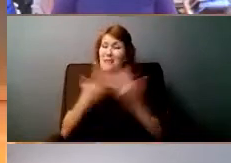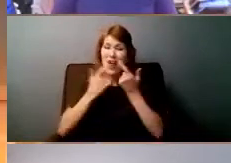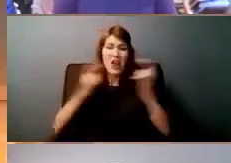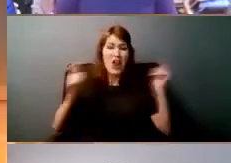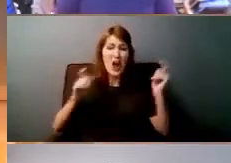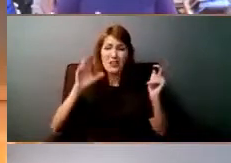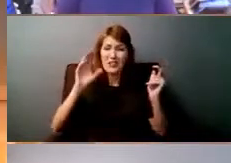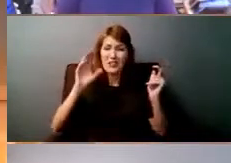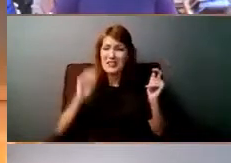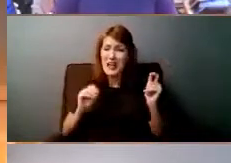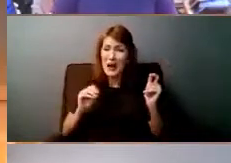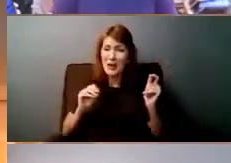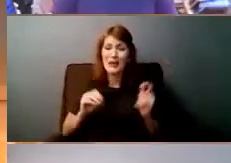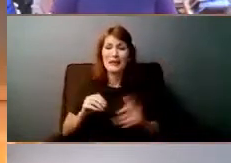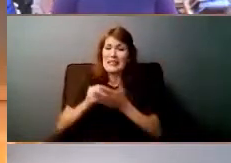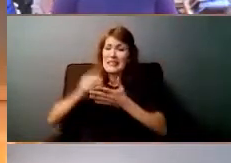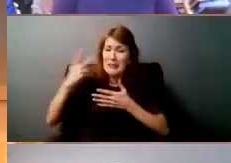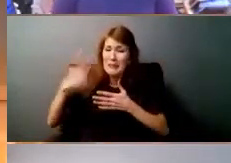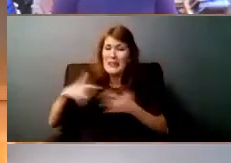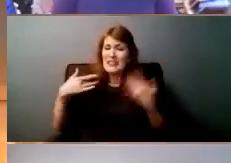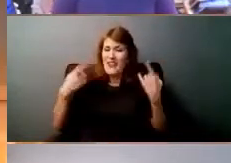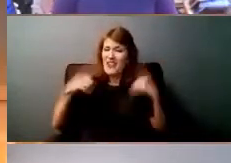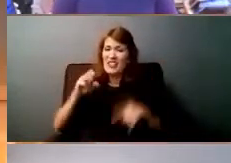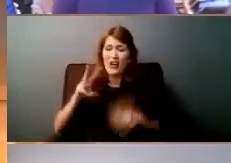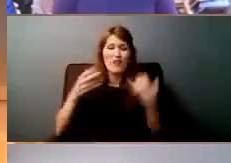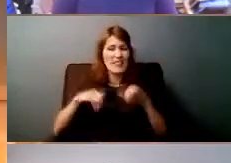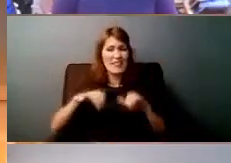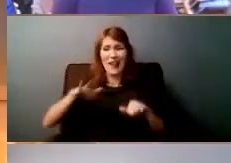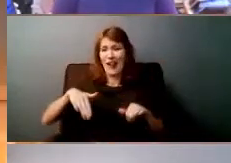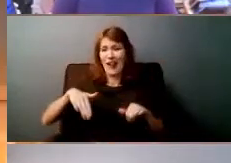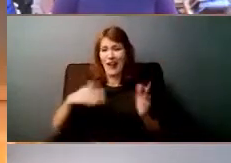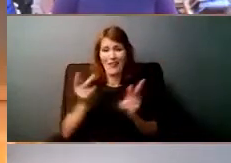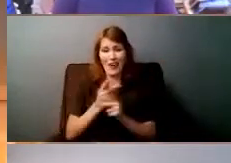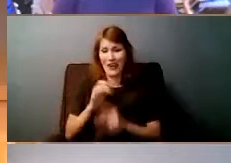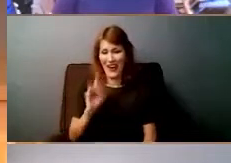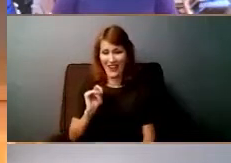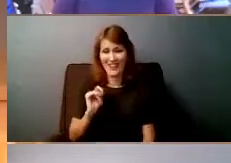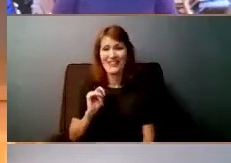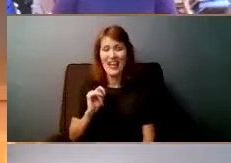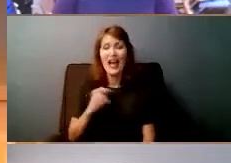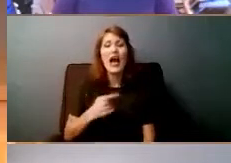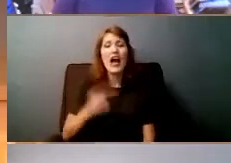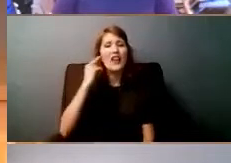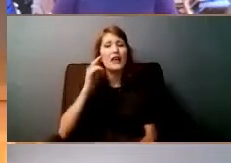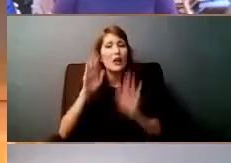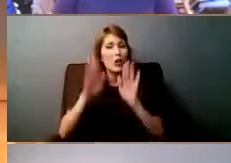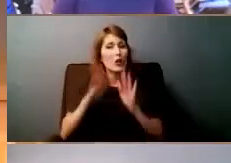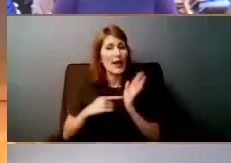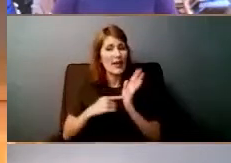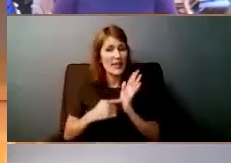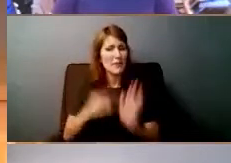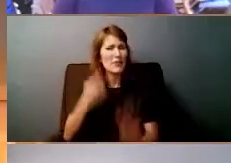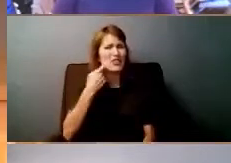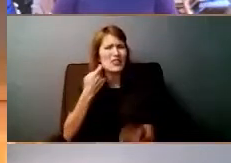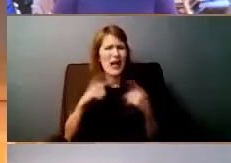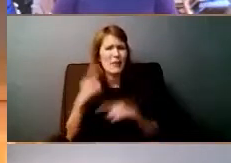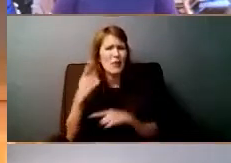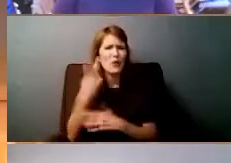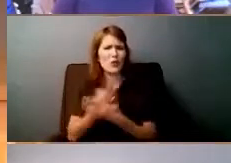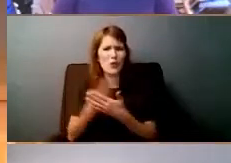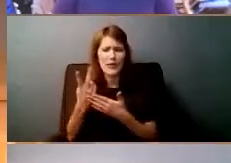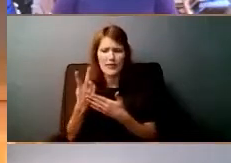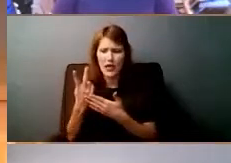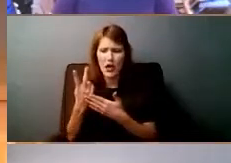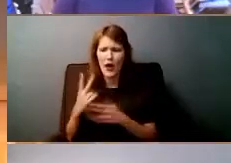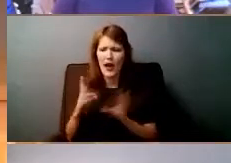the most expensive event software, still has not figured it out. And I think a great example just happened a couple of weeks ago. There was a